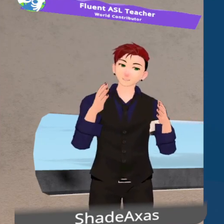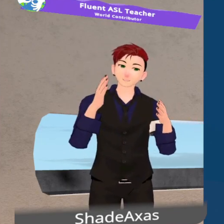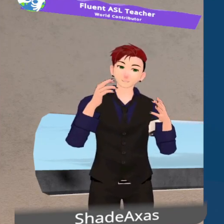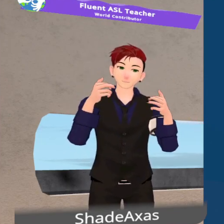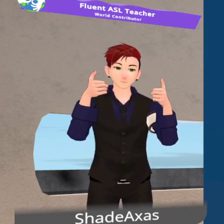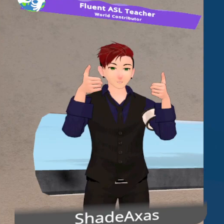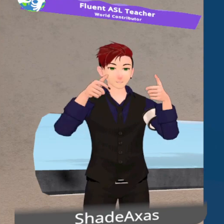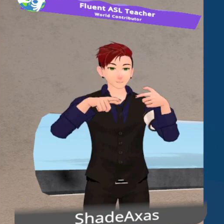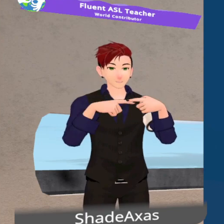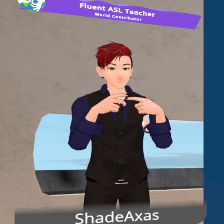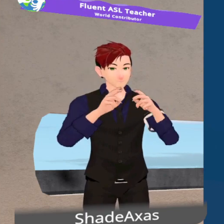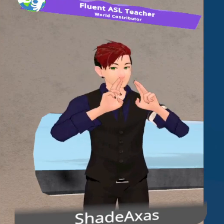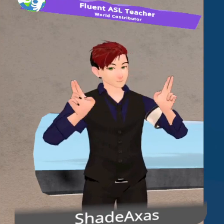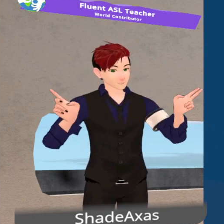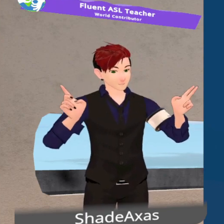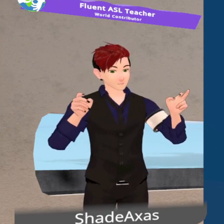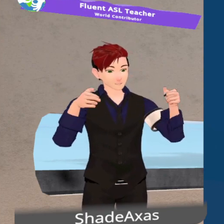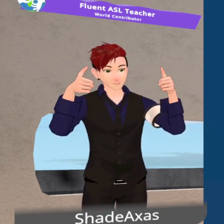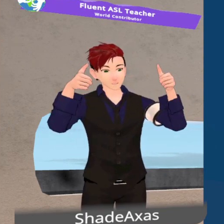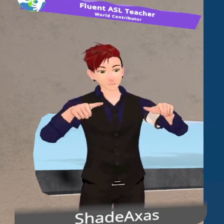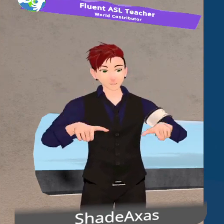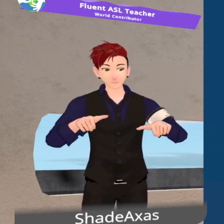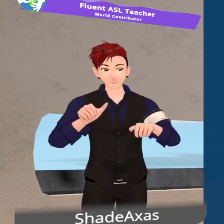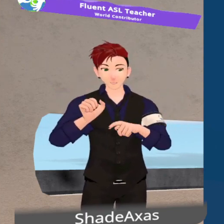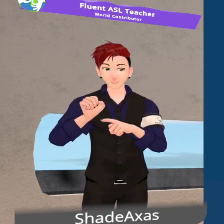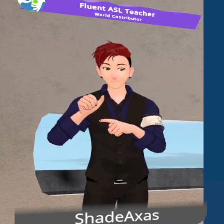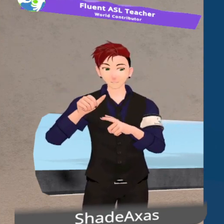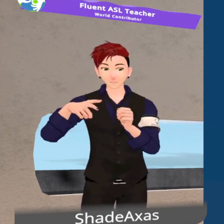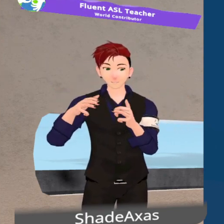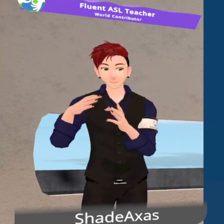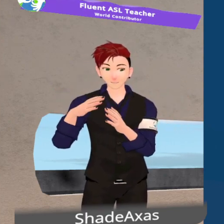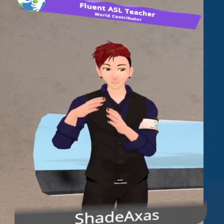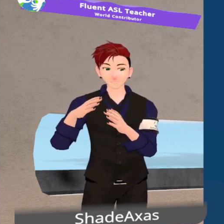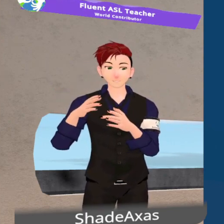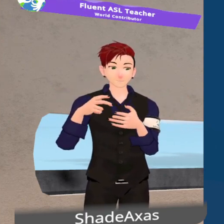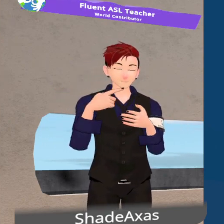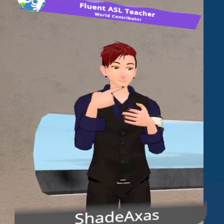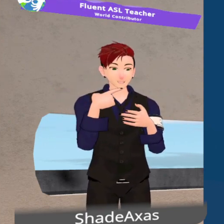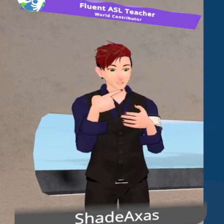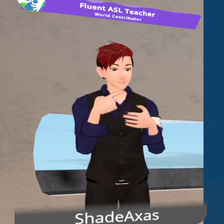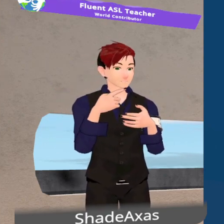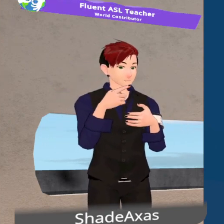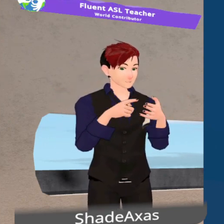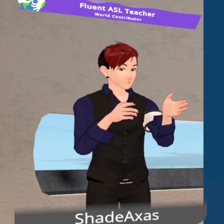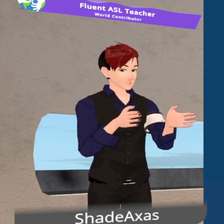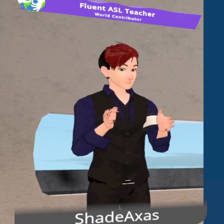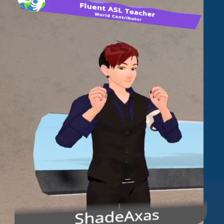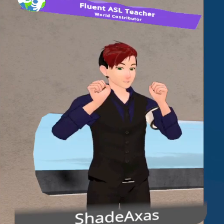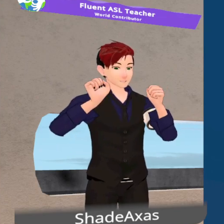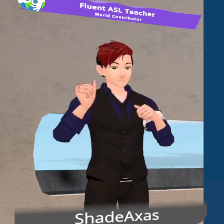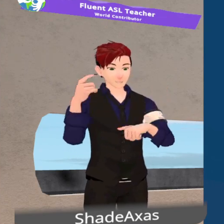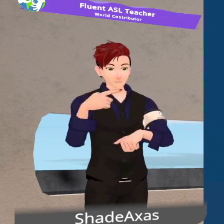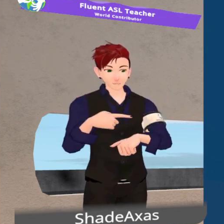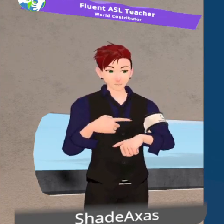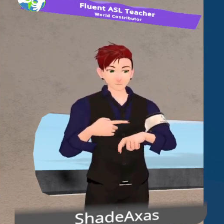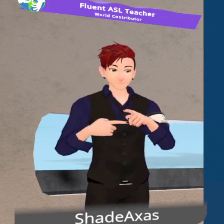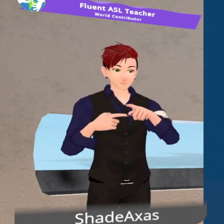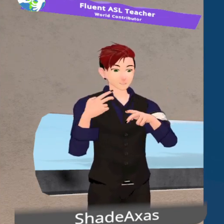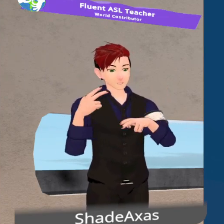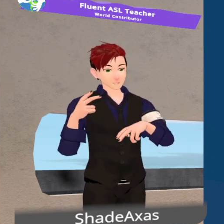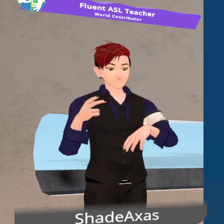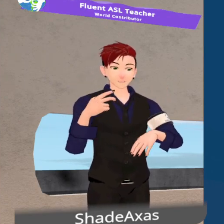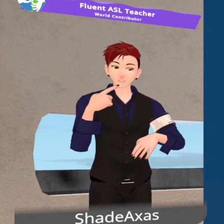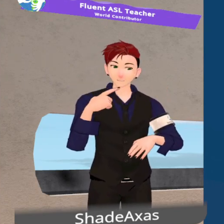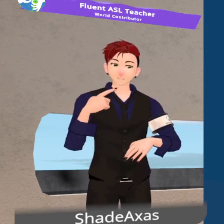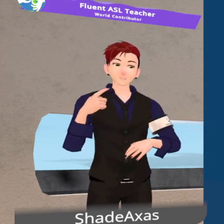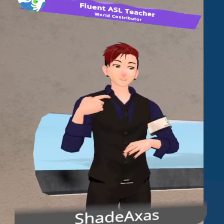Most teachers, whenever they're ready for it, they'll post in events and they'll actually say what they plan to teach that day. So